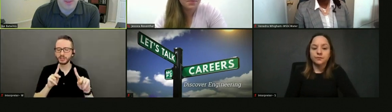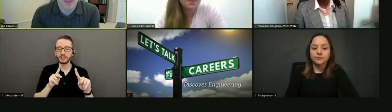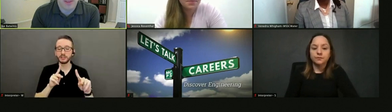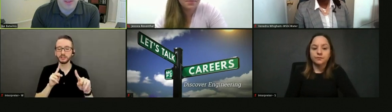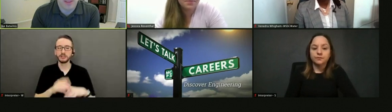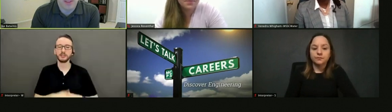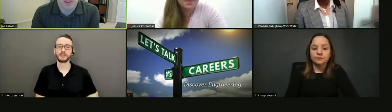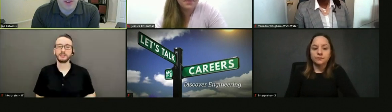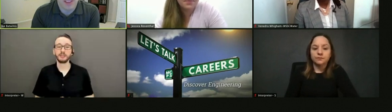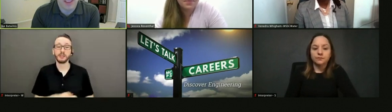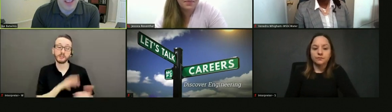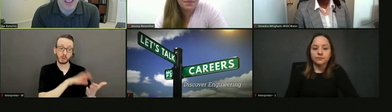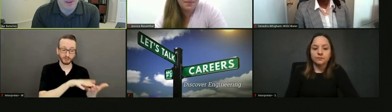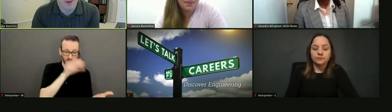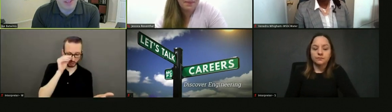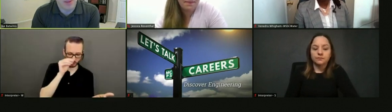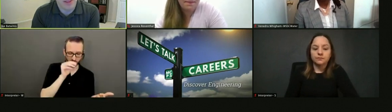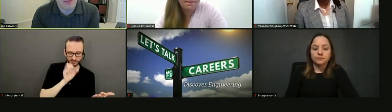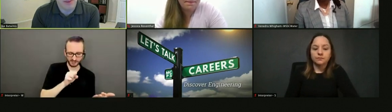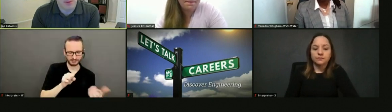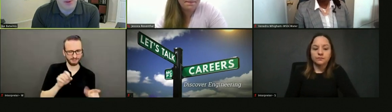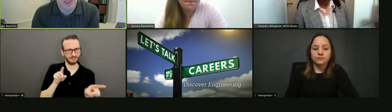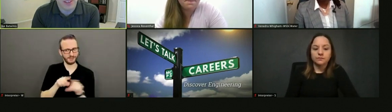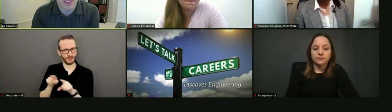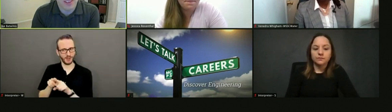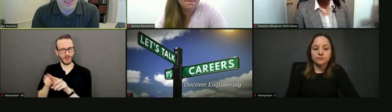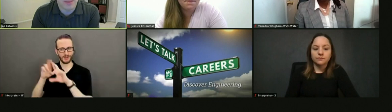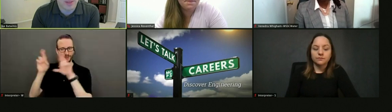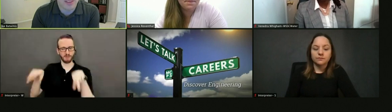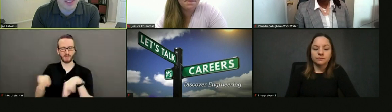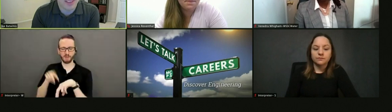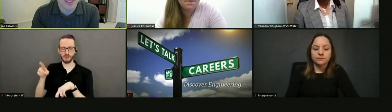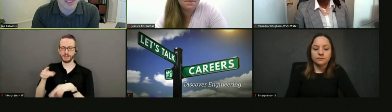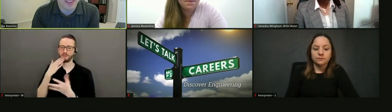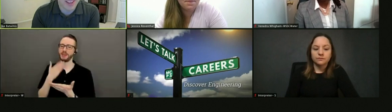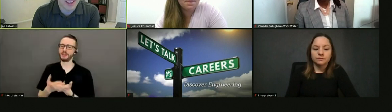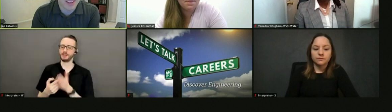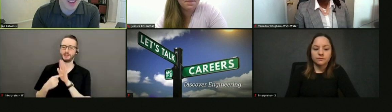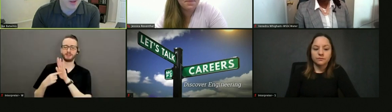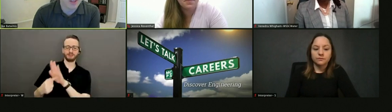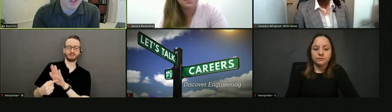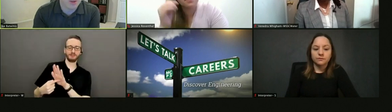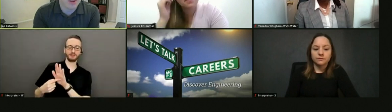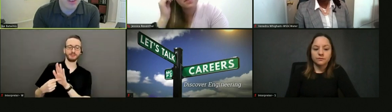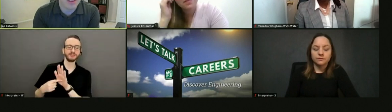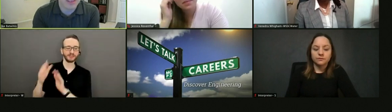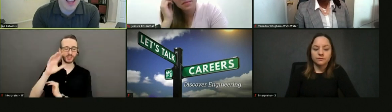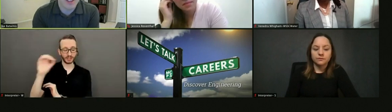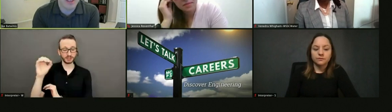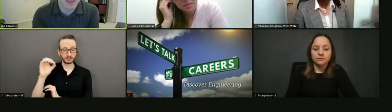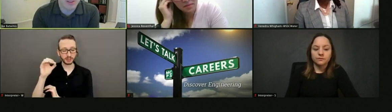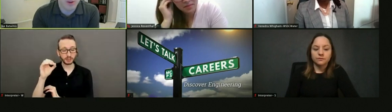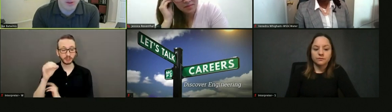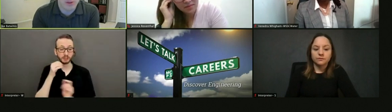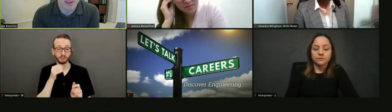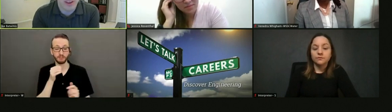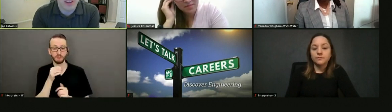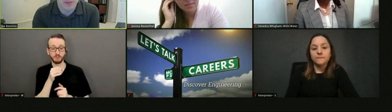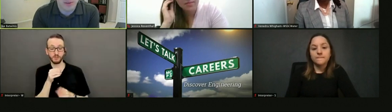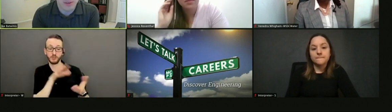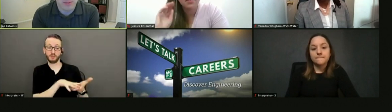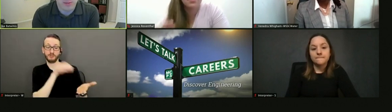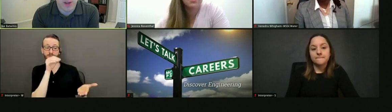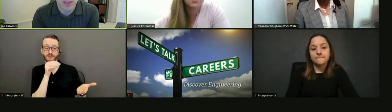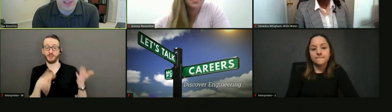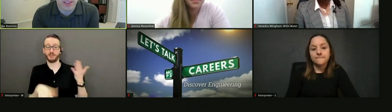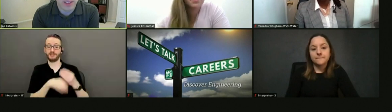it's a great thing to have on a resume for employers to see, because they can see that not only did you learn extra while you were in college